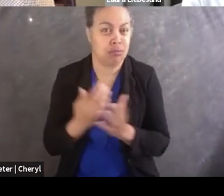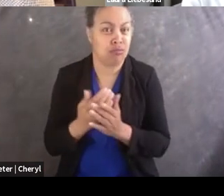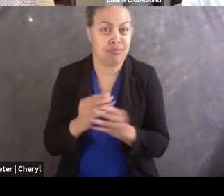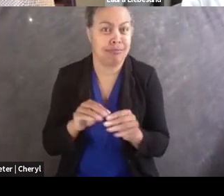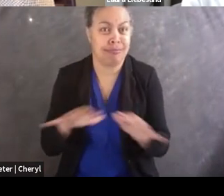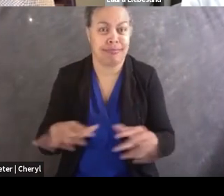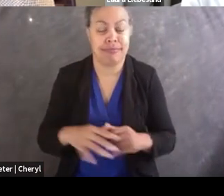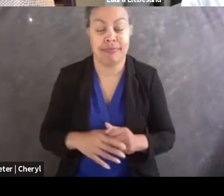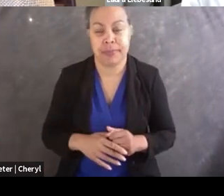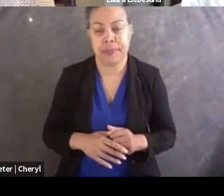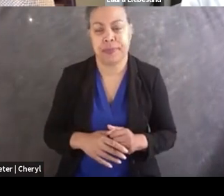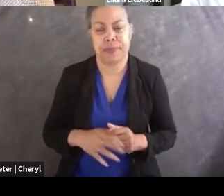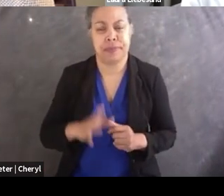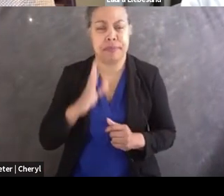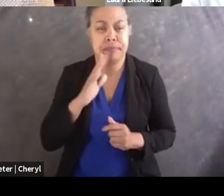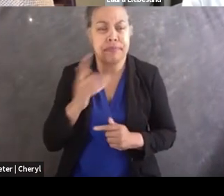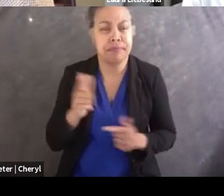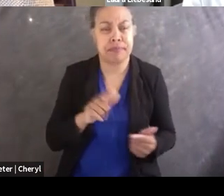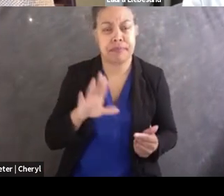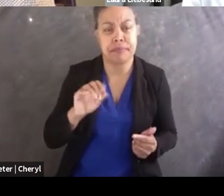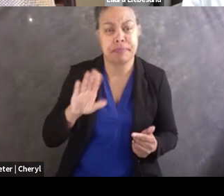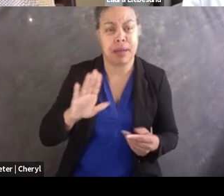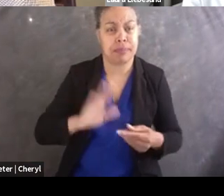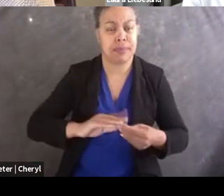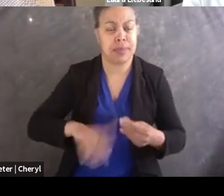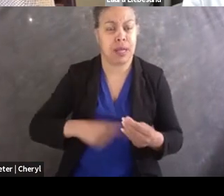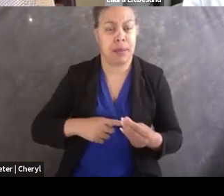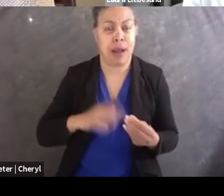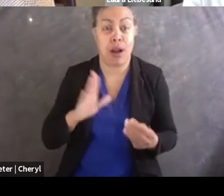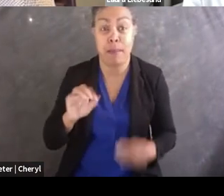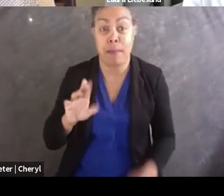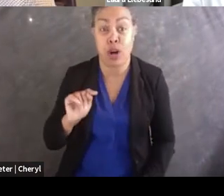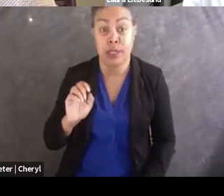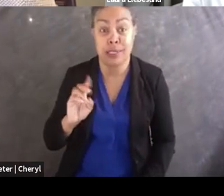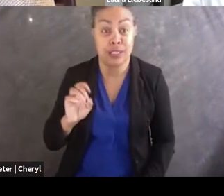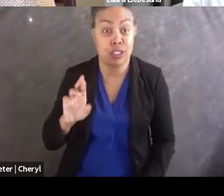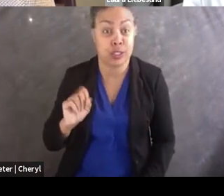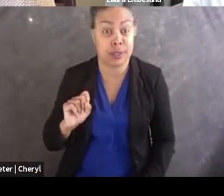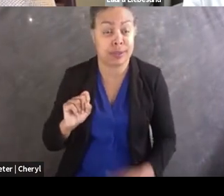I'll pass this back to Bob to talk about how bartenders experience the pandemic.